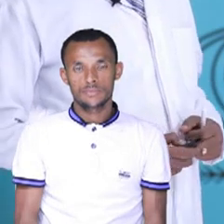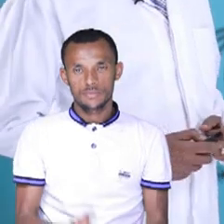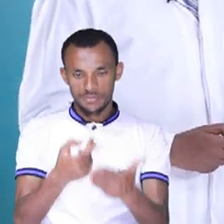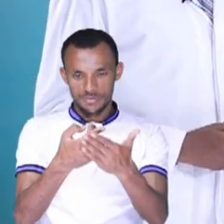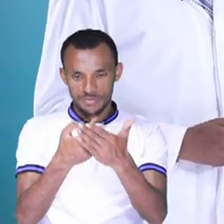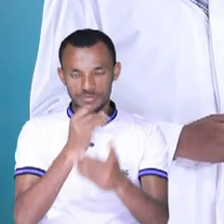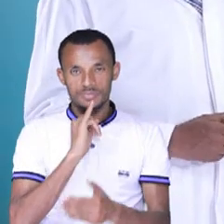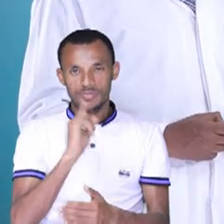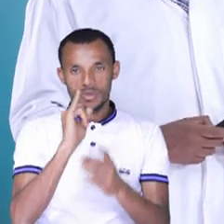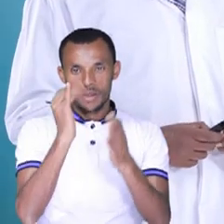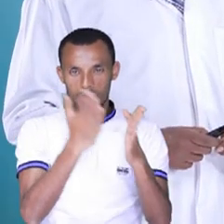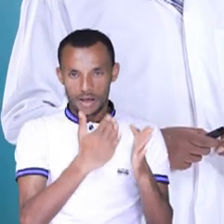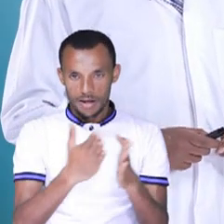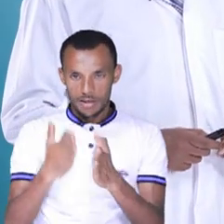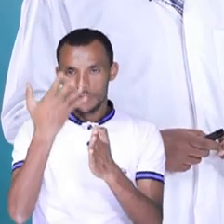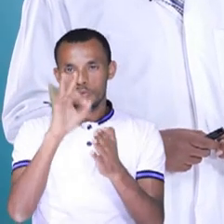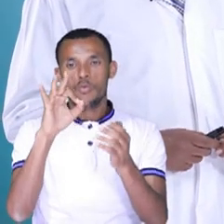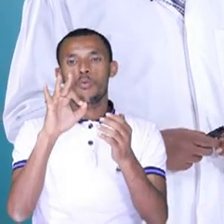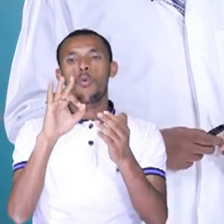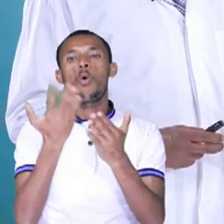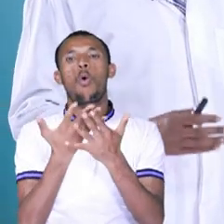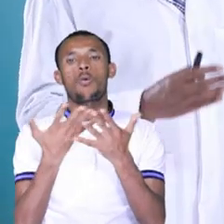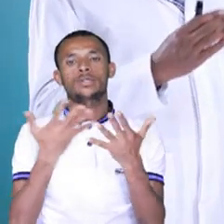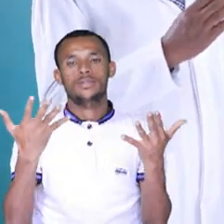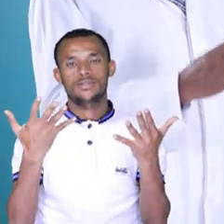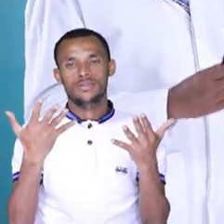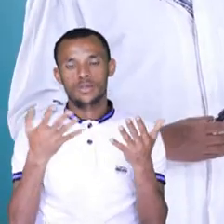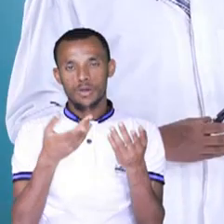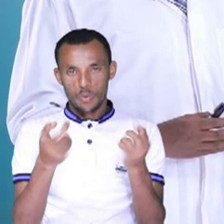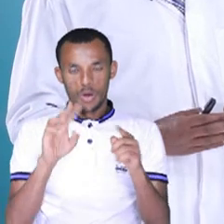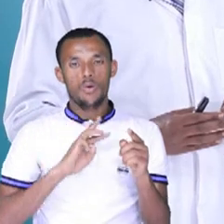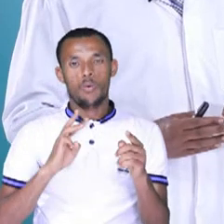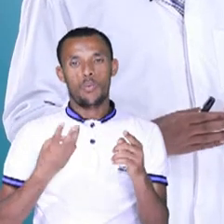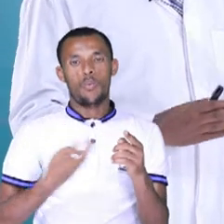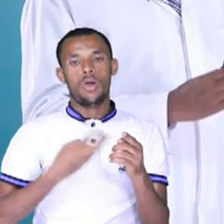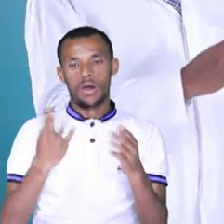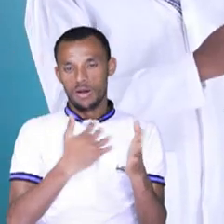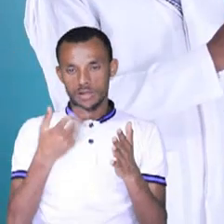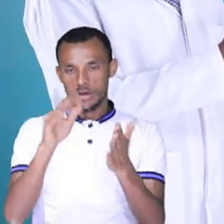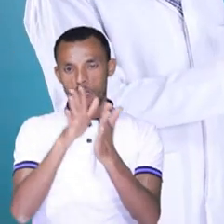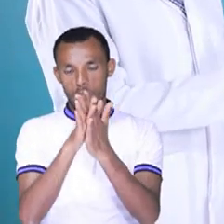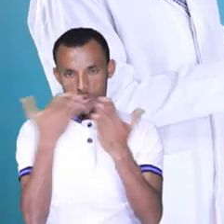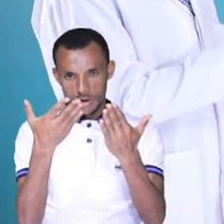This is arrangement of object it comes. When you are arranging books on a shelf,